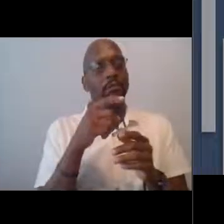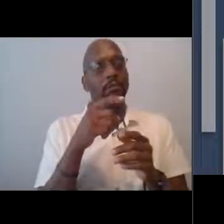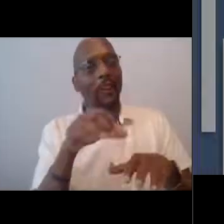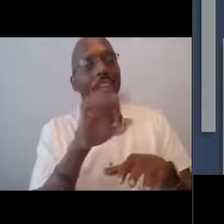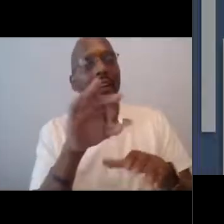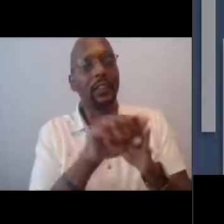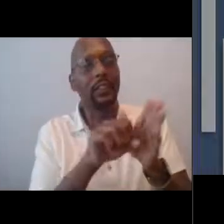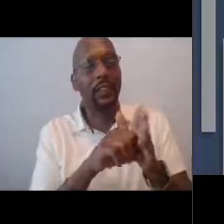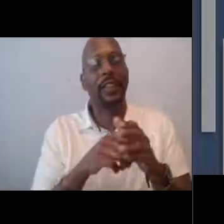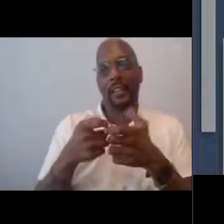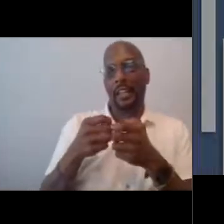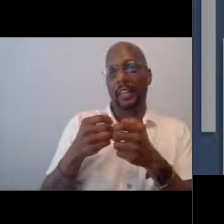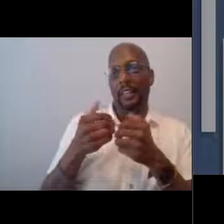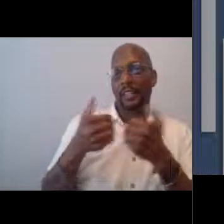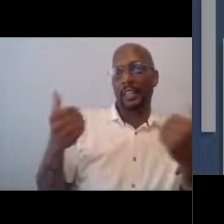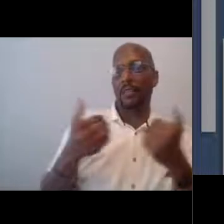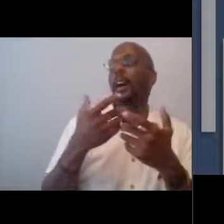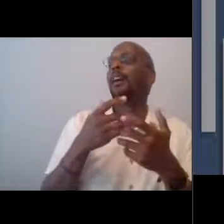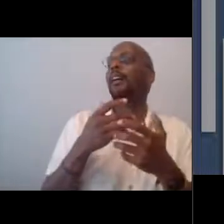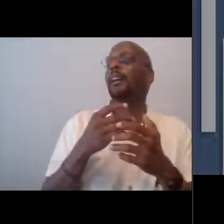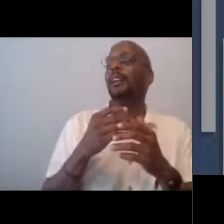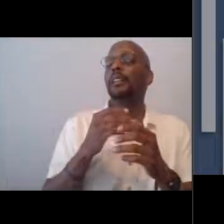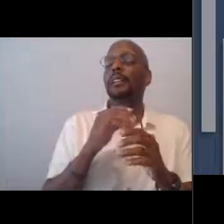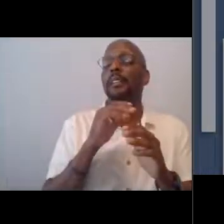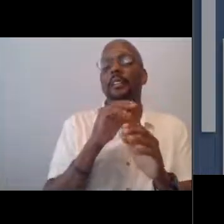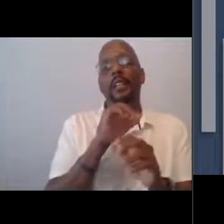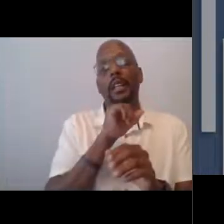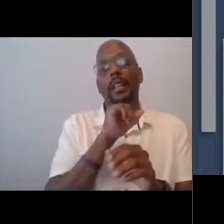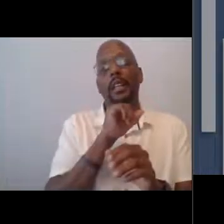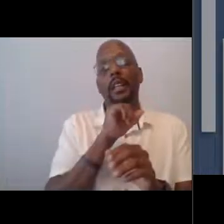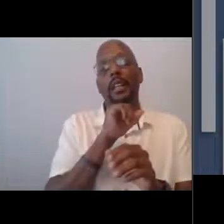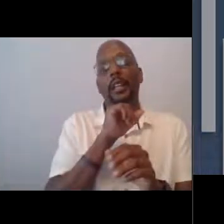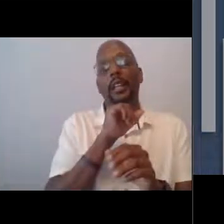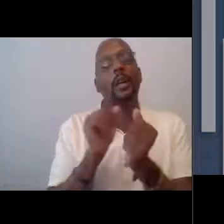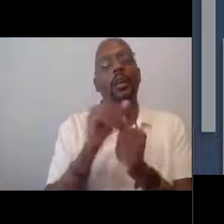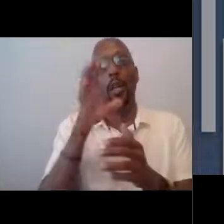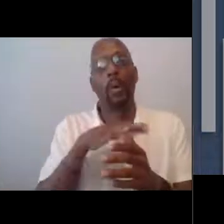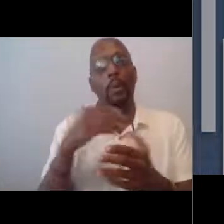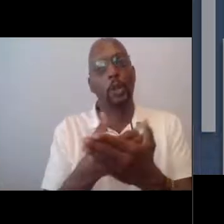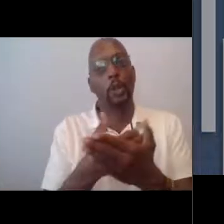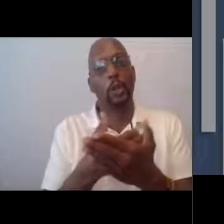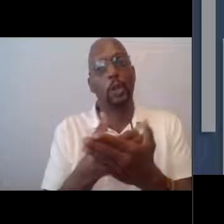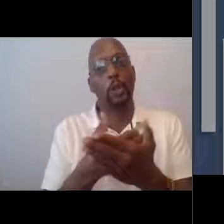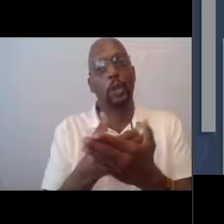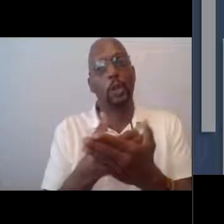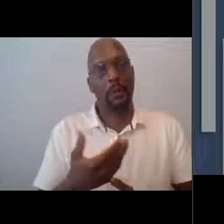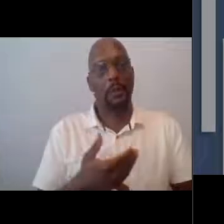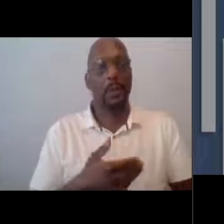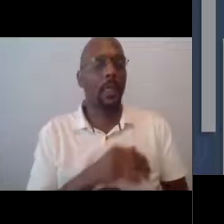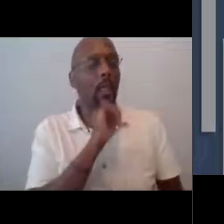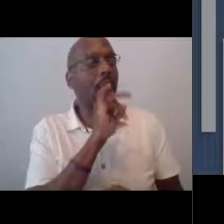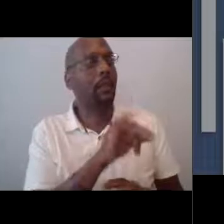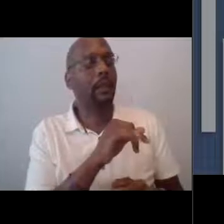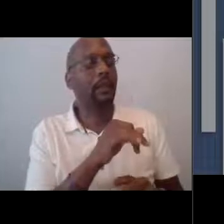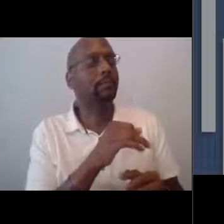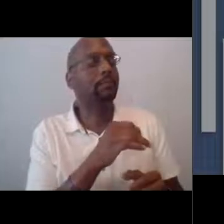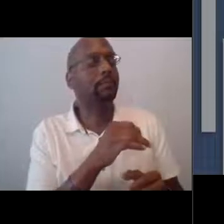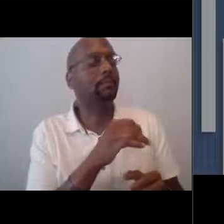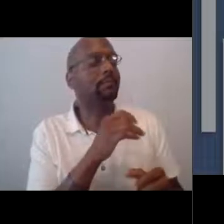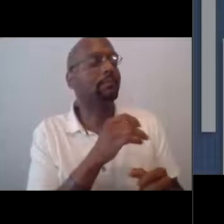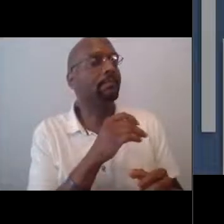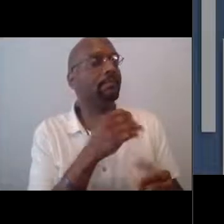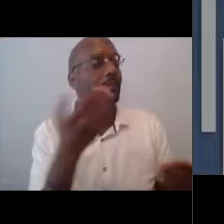separately. Would love to be connected with her to find out how we can help. I would love to connect you with her. Absolutely. Thank